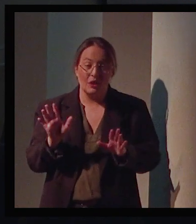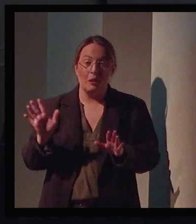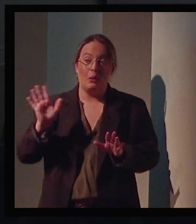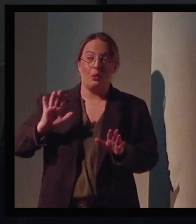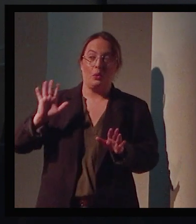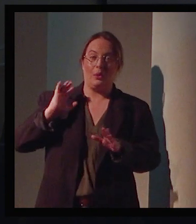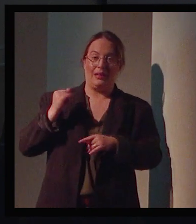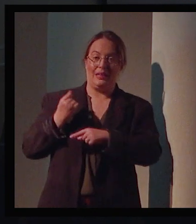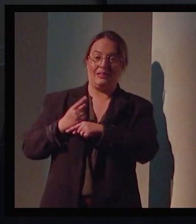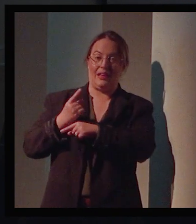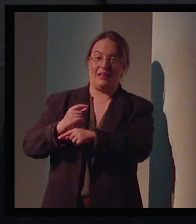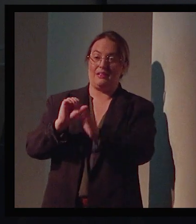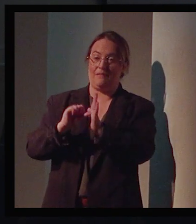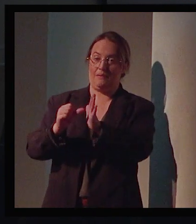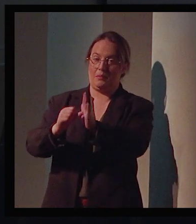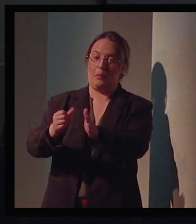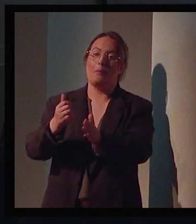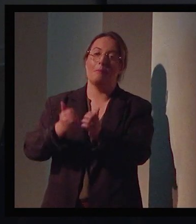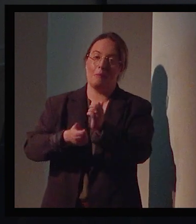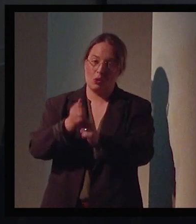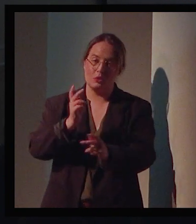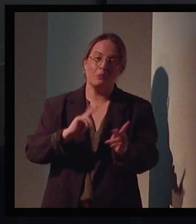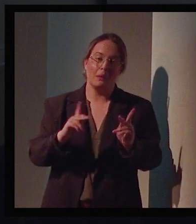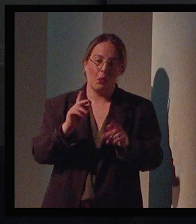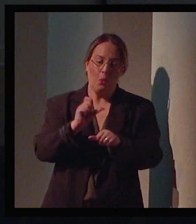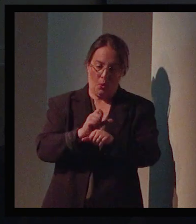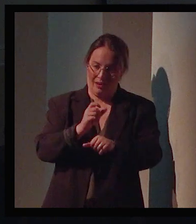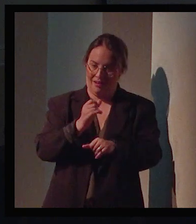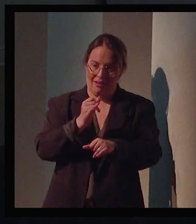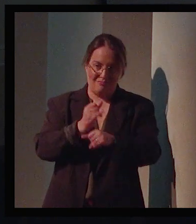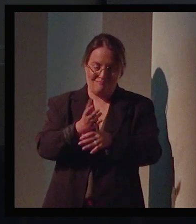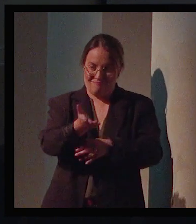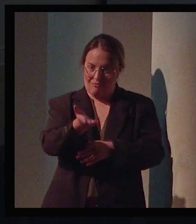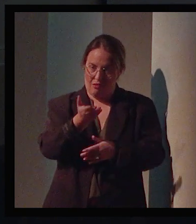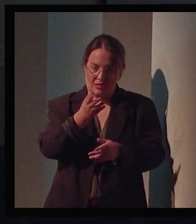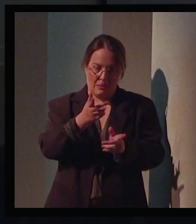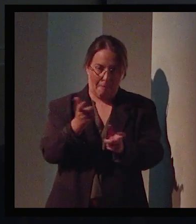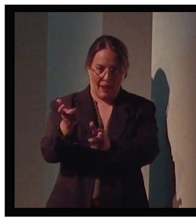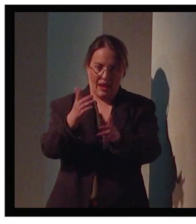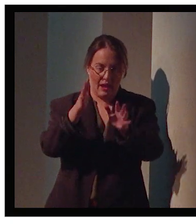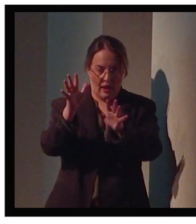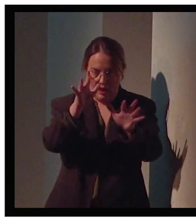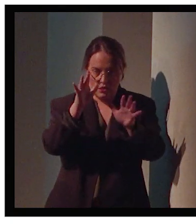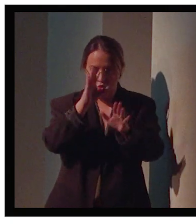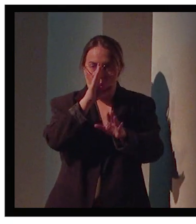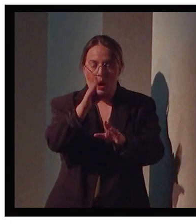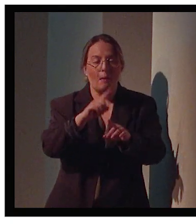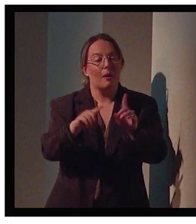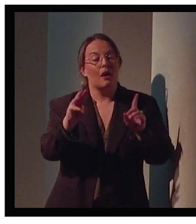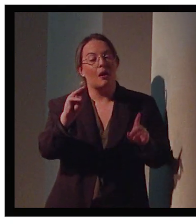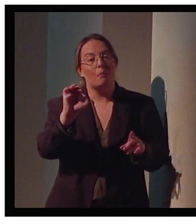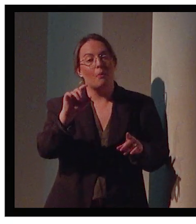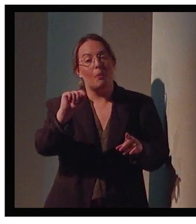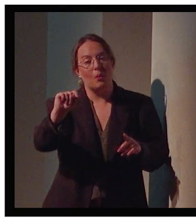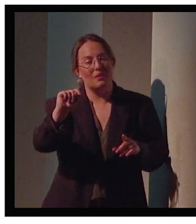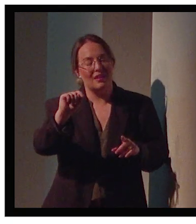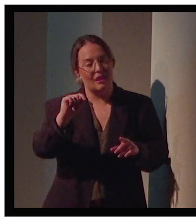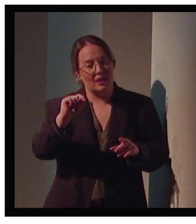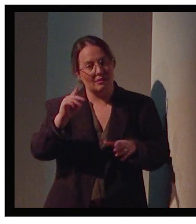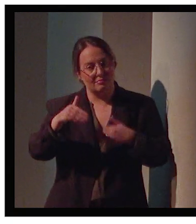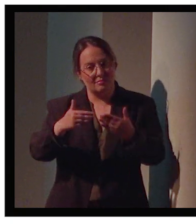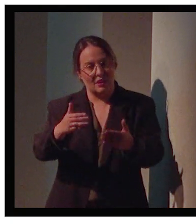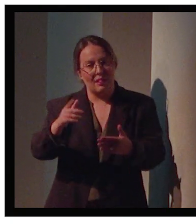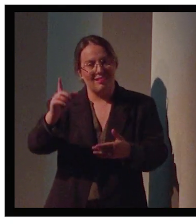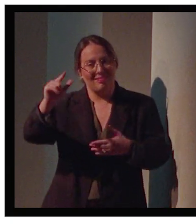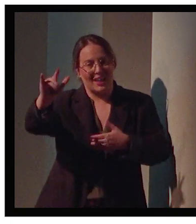most of its adherents did work on site with speed and directness. But Monet, for example, by the later stages of his